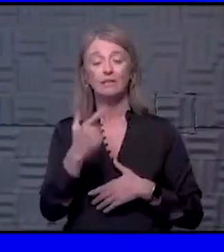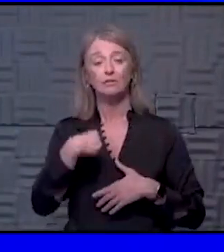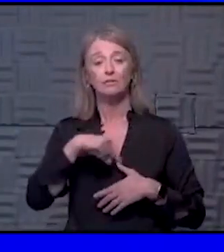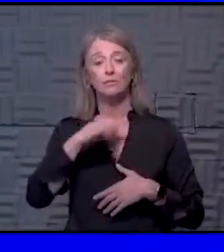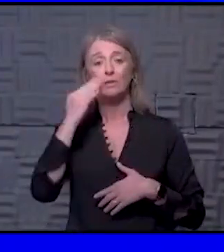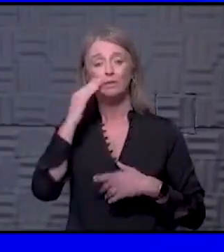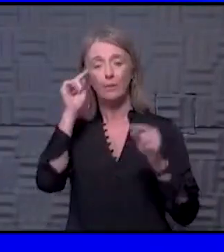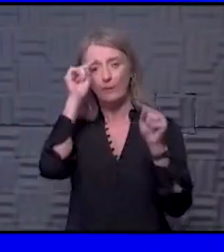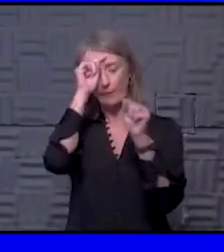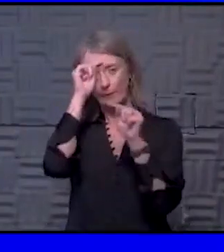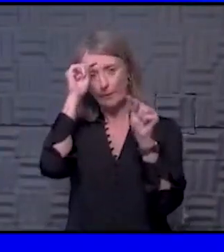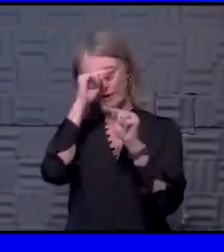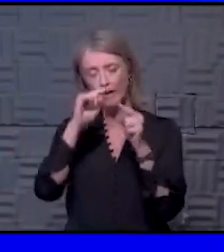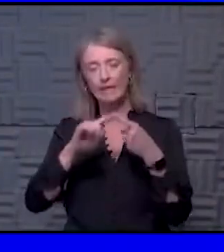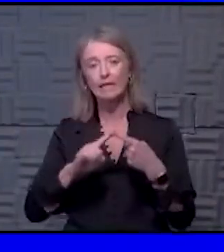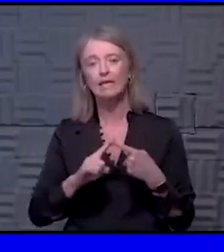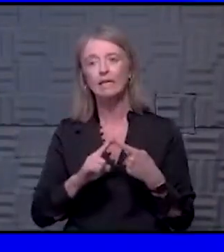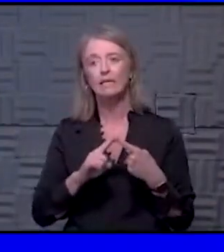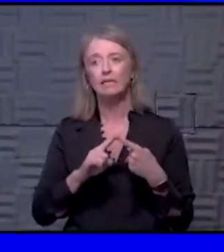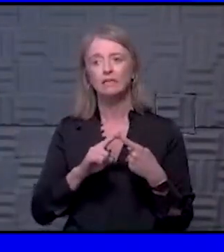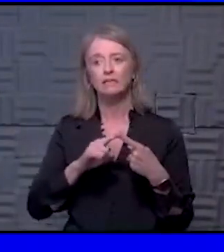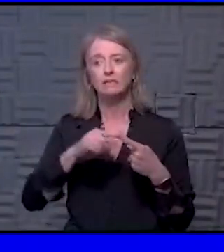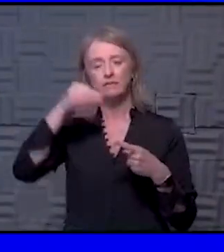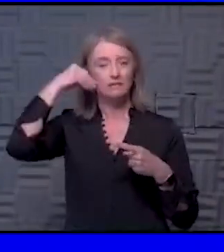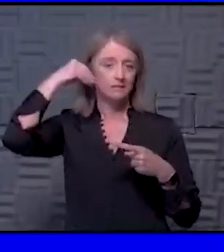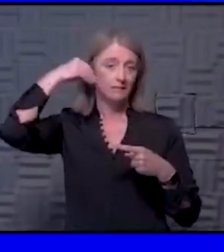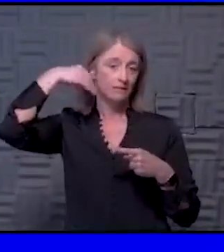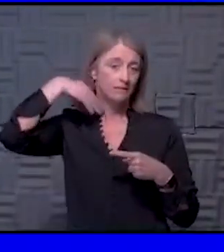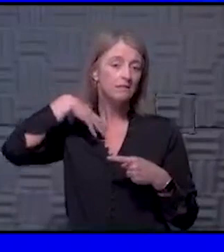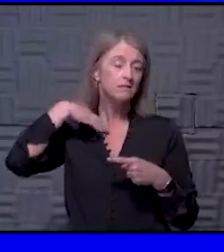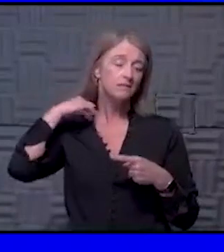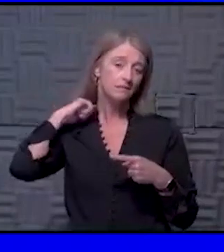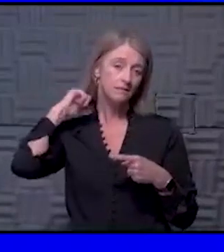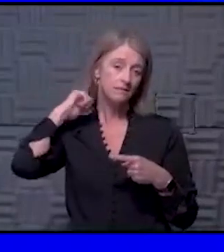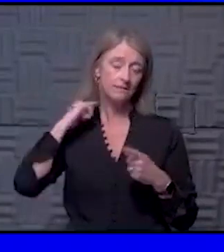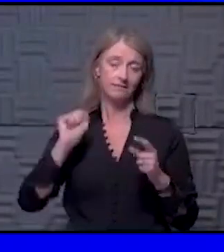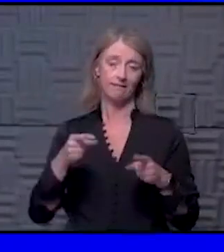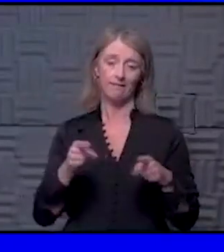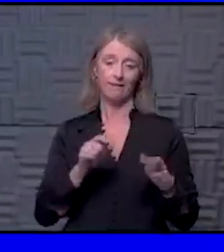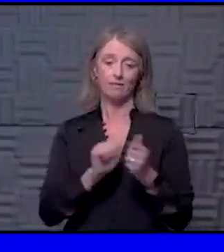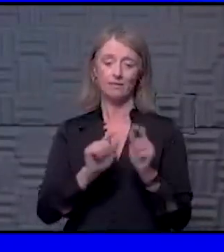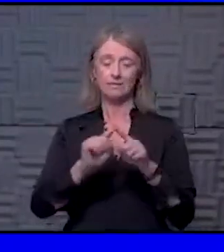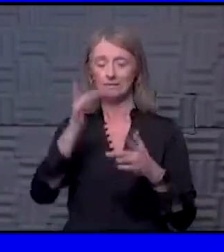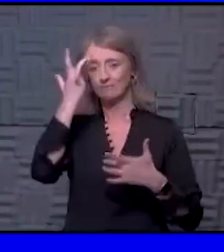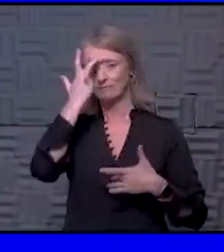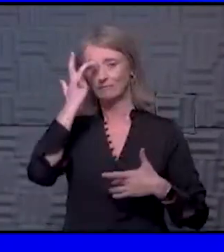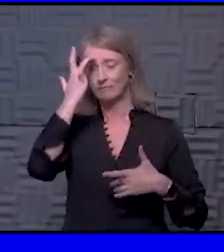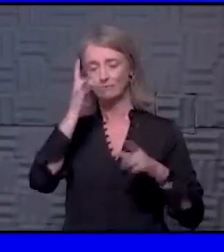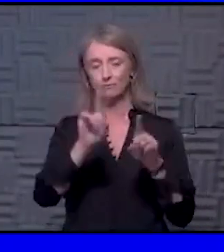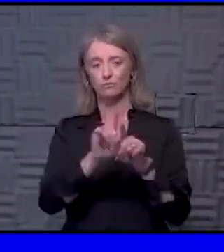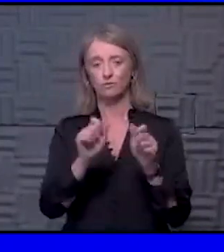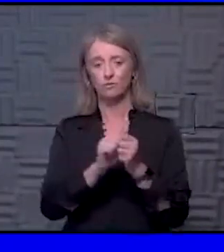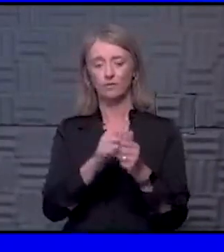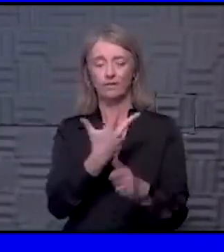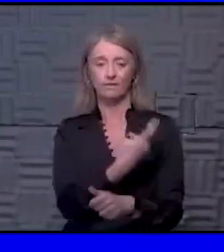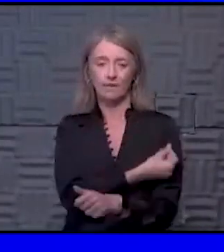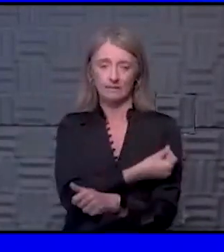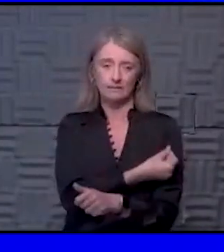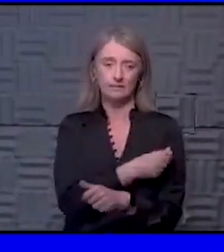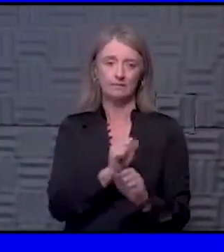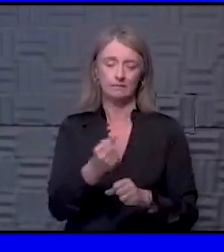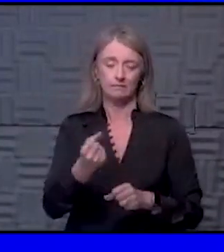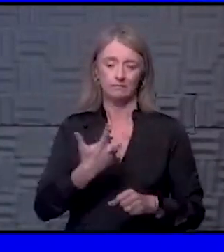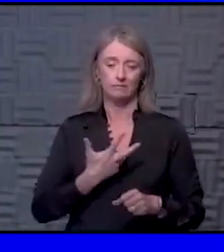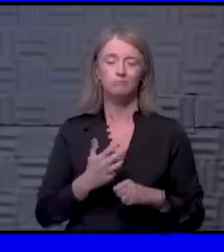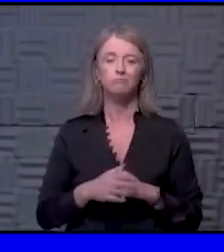that headache and kind of radiating down to your neck can occur with different illnesses, but also with this vaccine that can